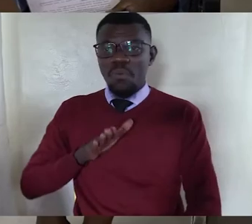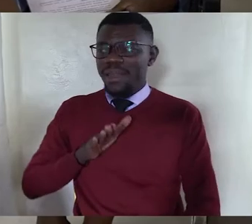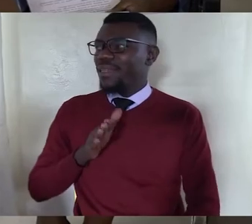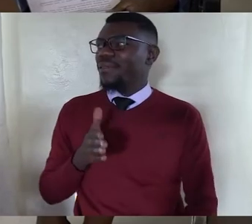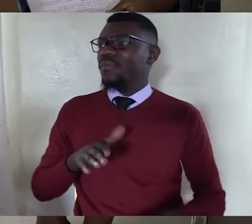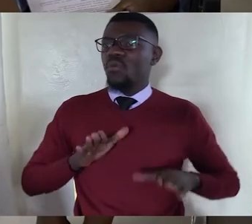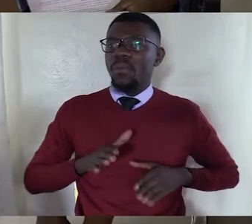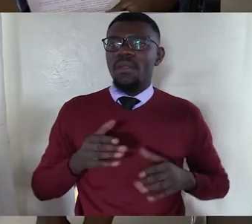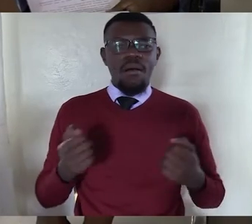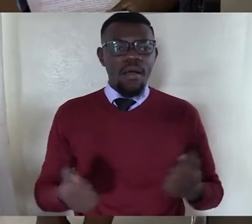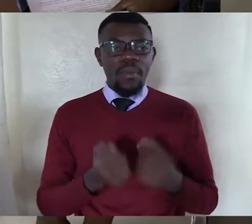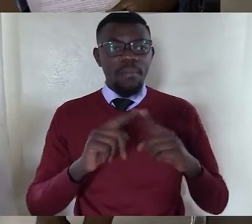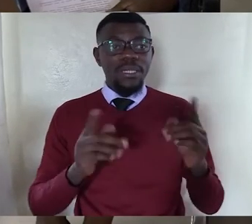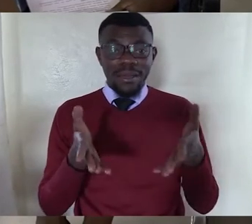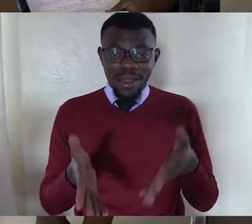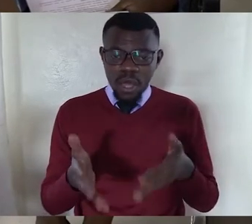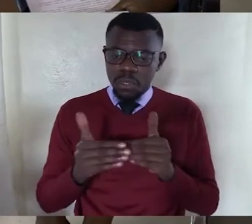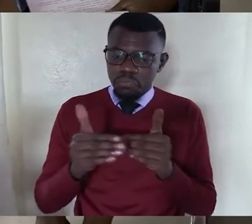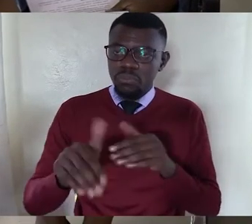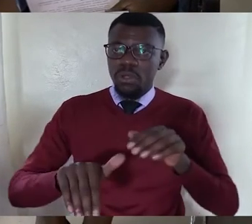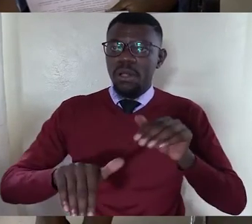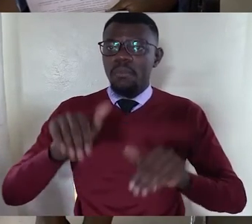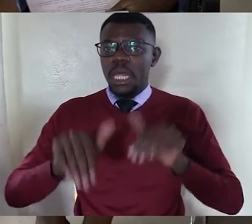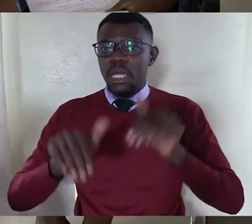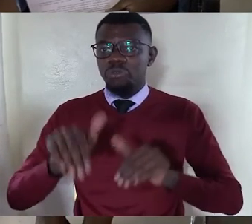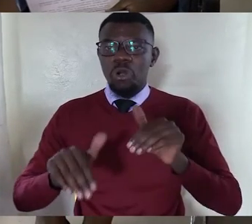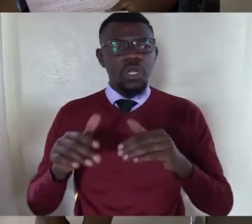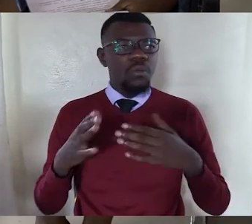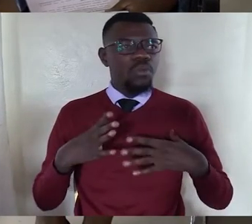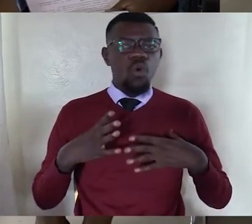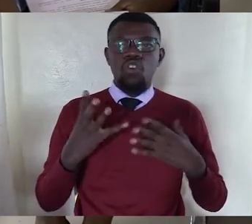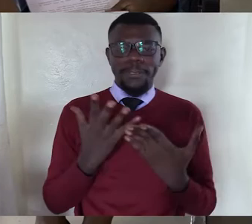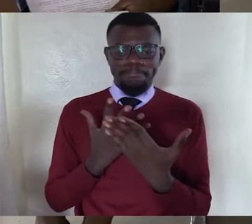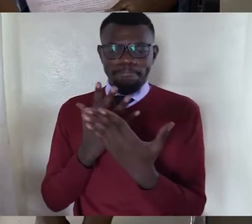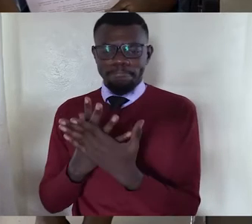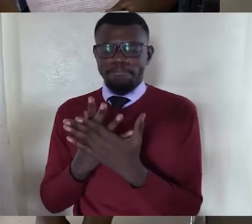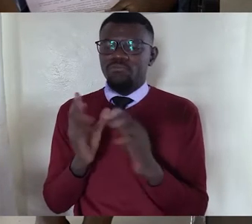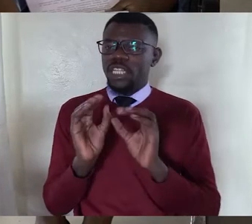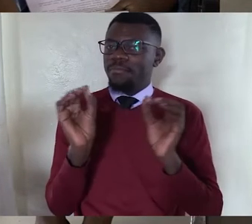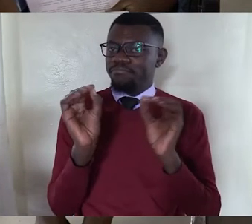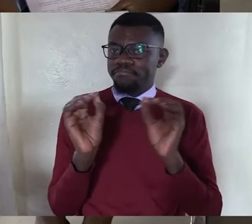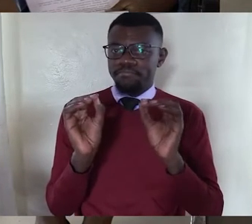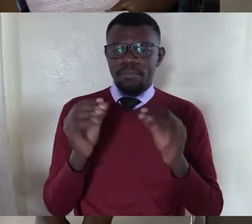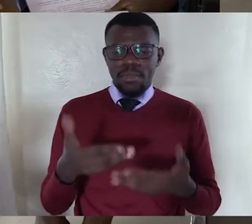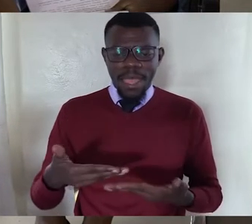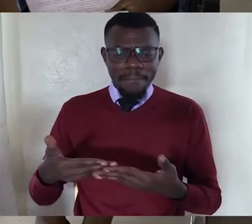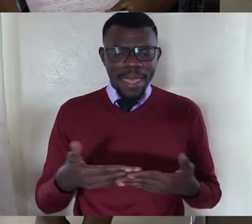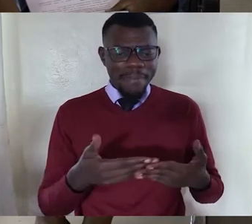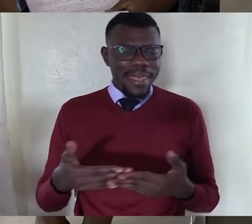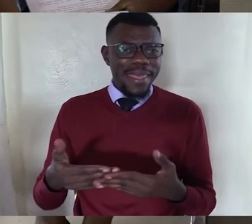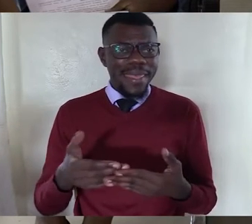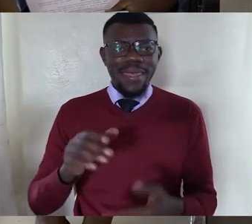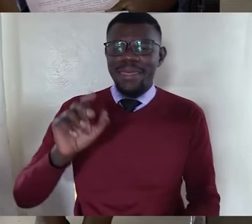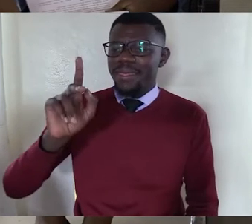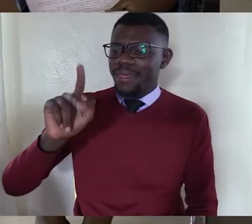committed. But here we are going to an election. No one has been brought to book. Baby Pendo, nothing has